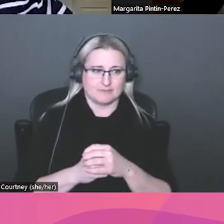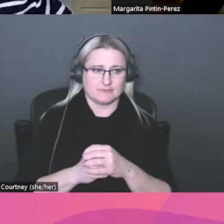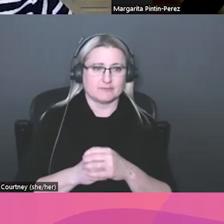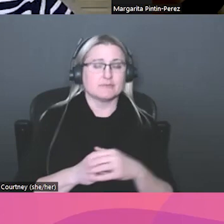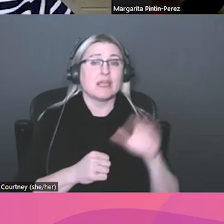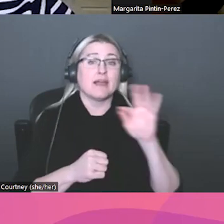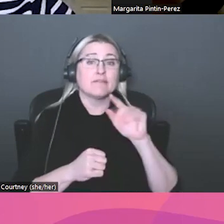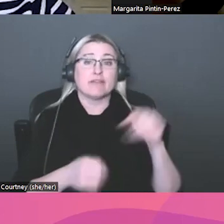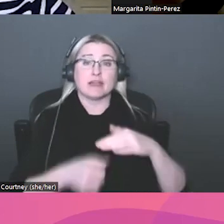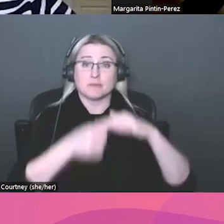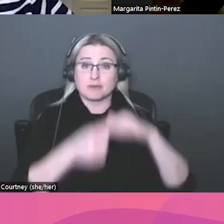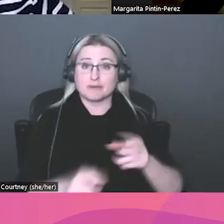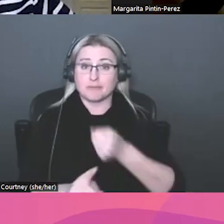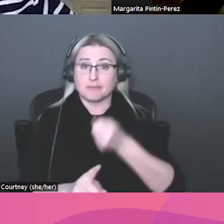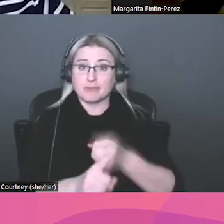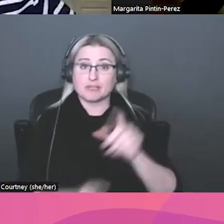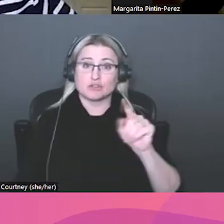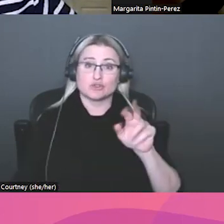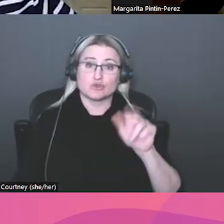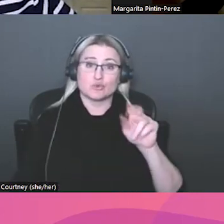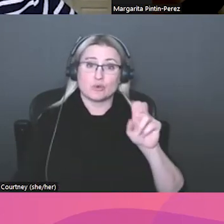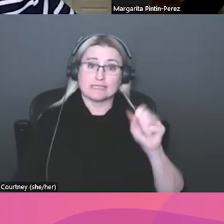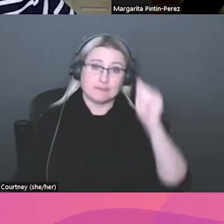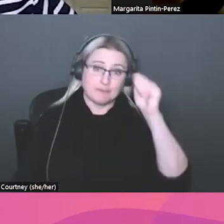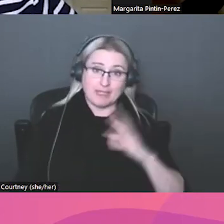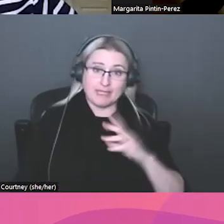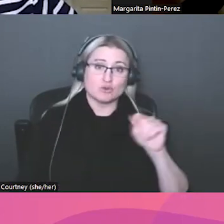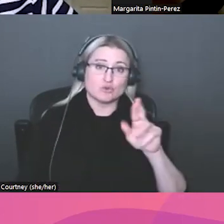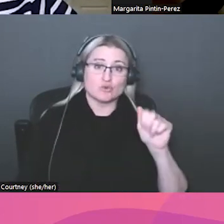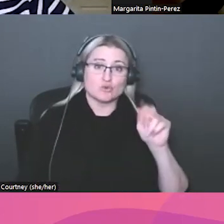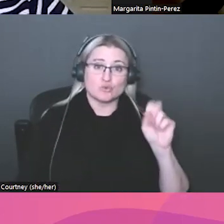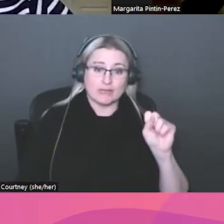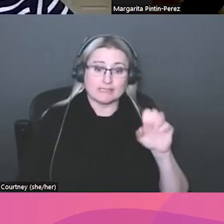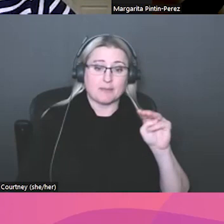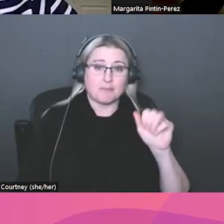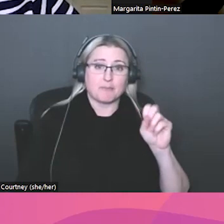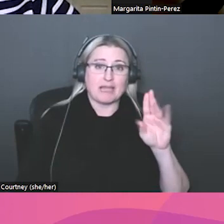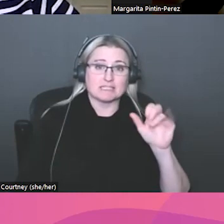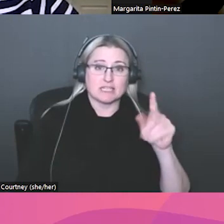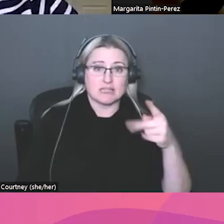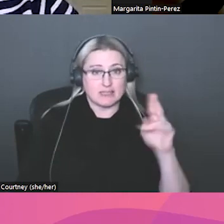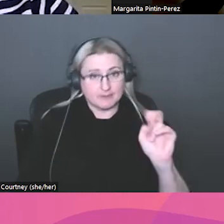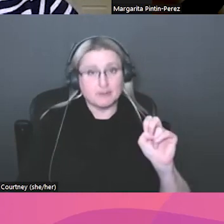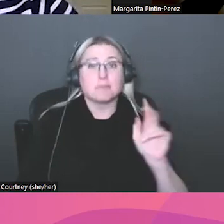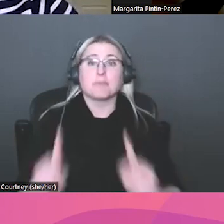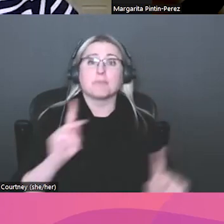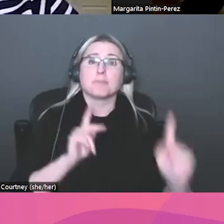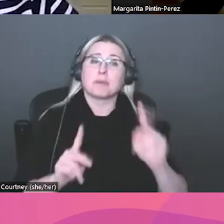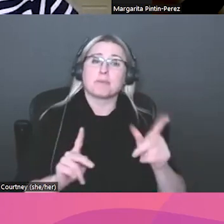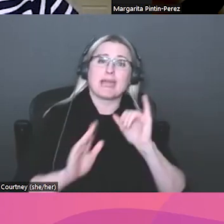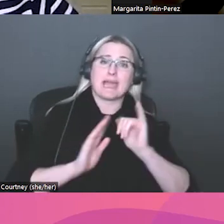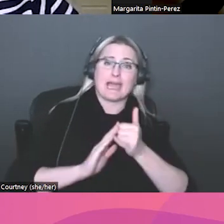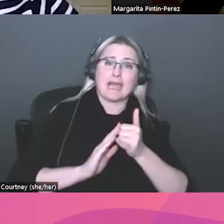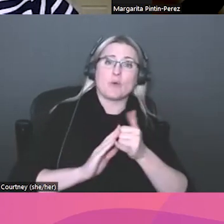impact trans men and trans masculine people in terms of how their bodies are weaponized by